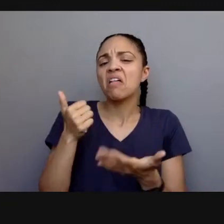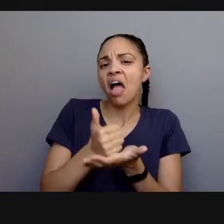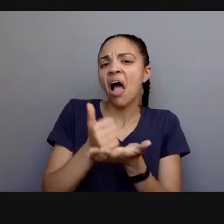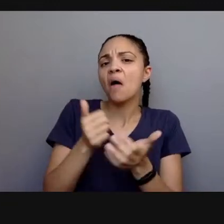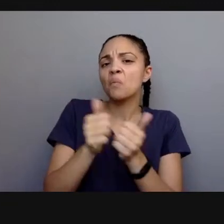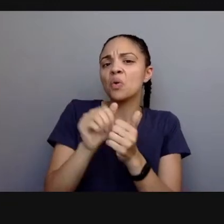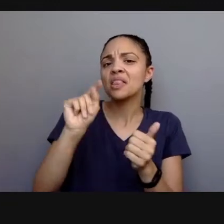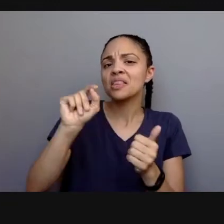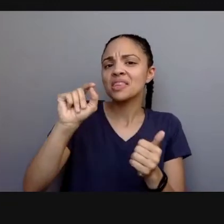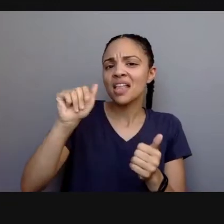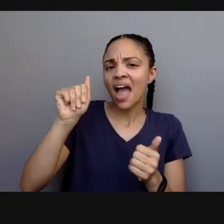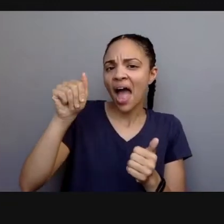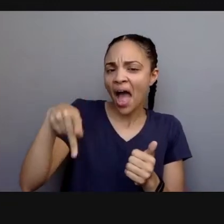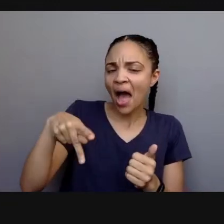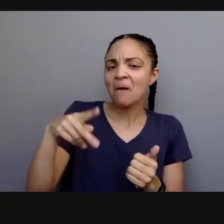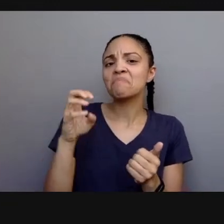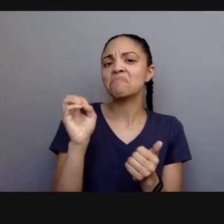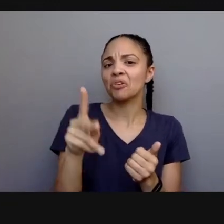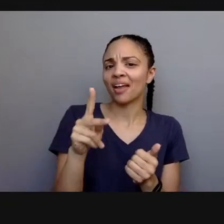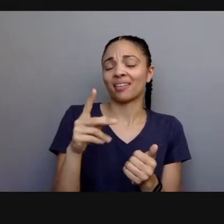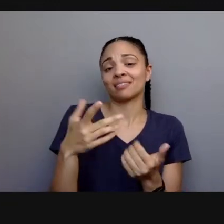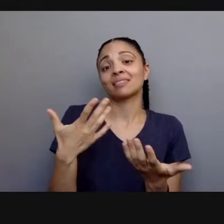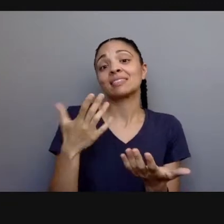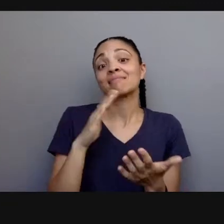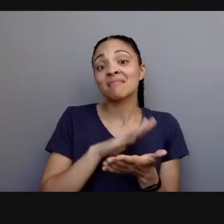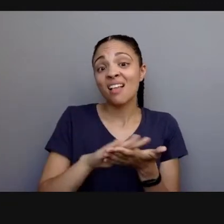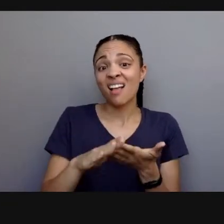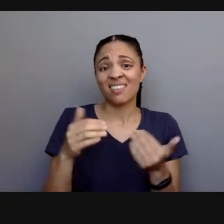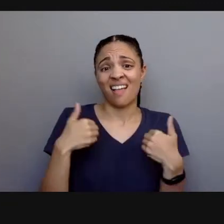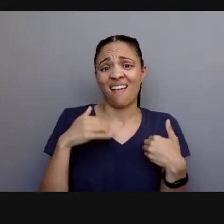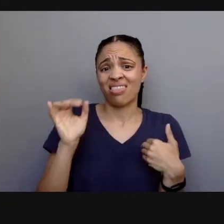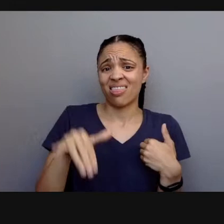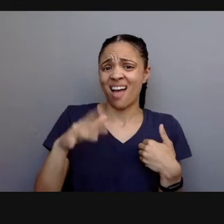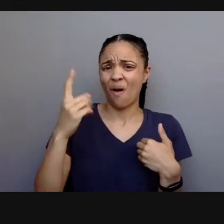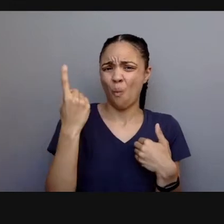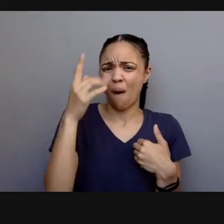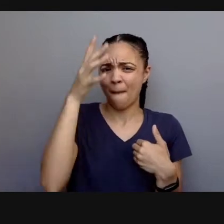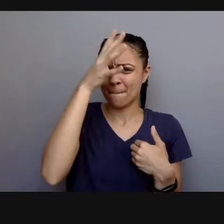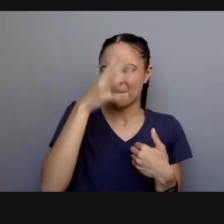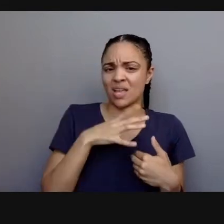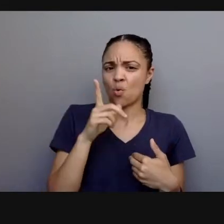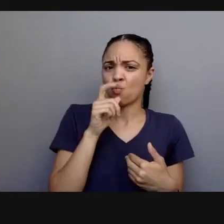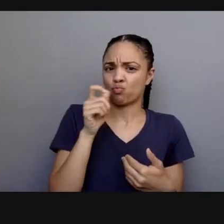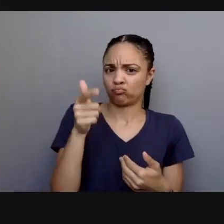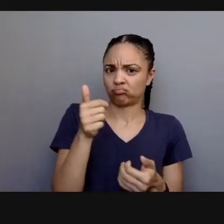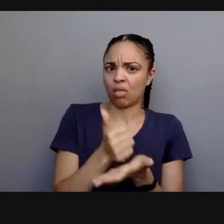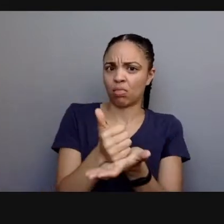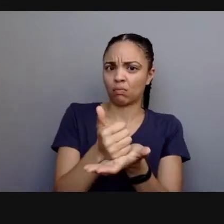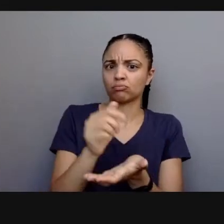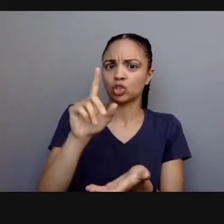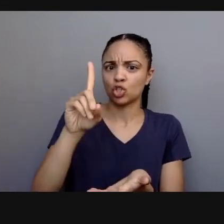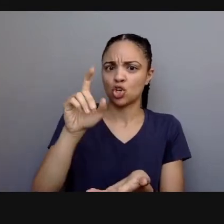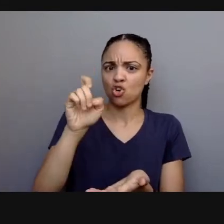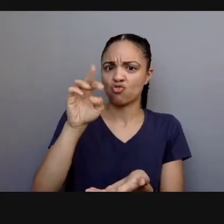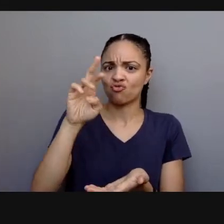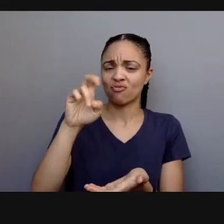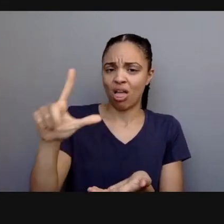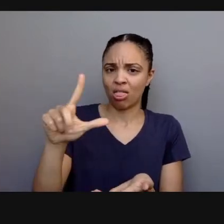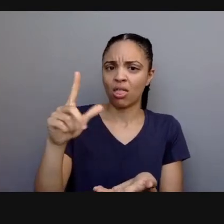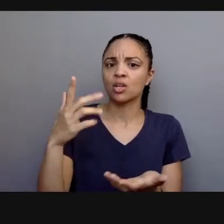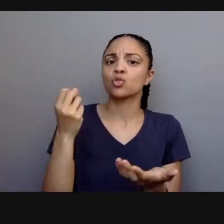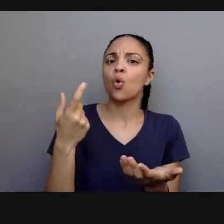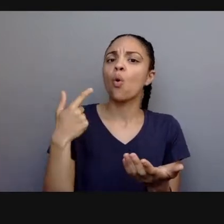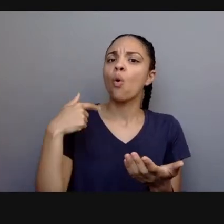goodness for the good brother. Oh gosh, what is Darrell? But you Yep. had to go retrain yourself too, right? Because there are people out there Completely. wanting to know about